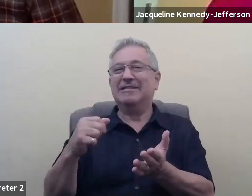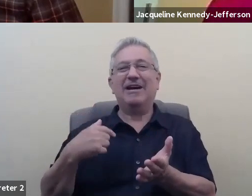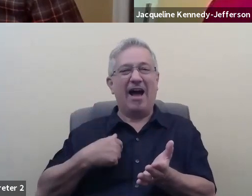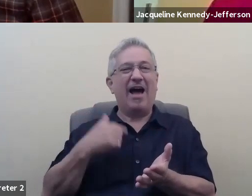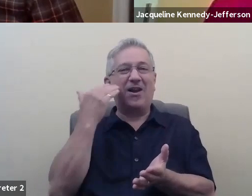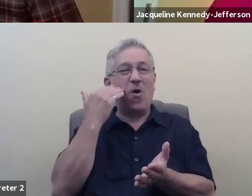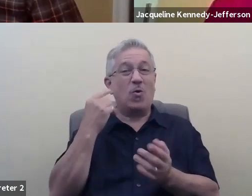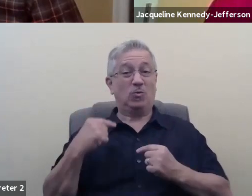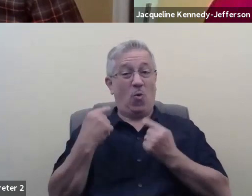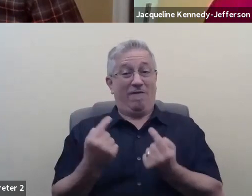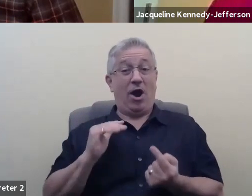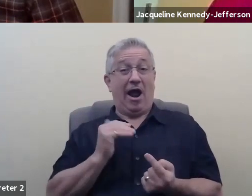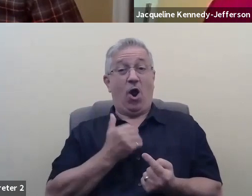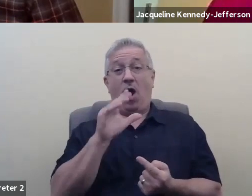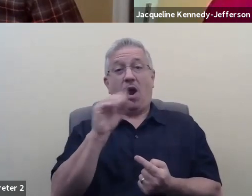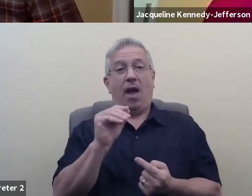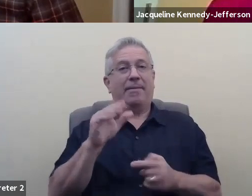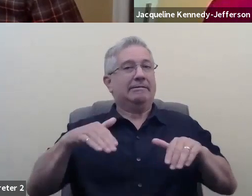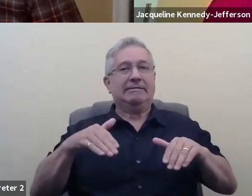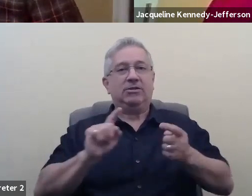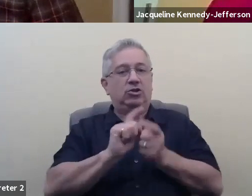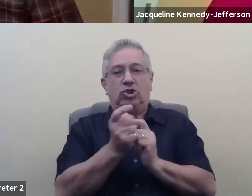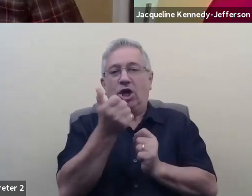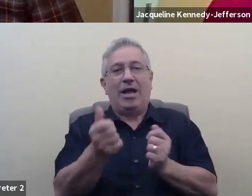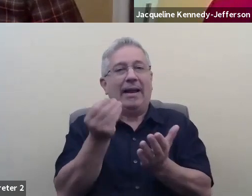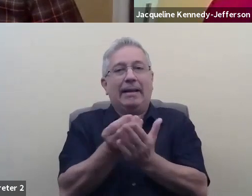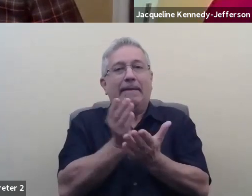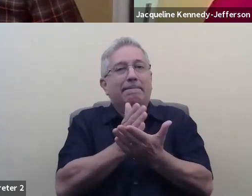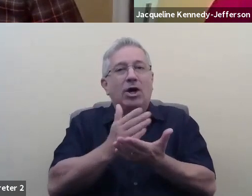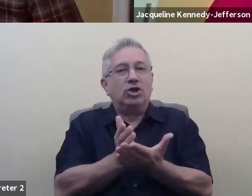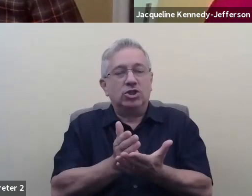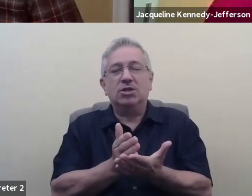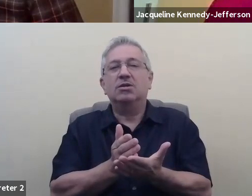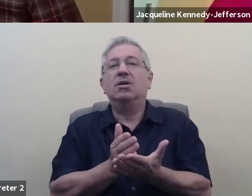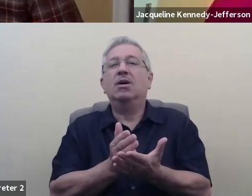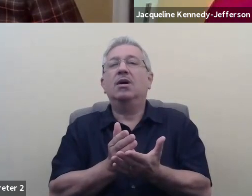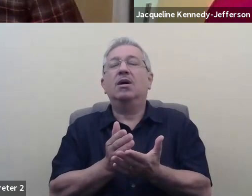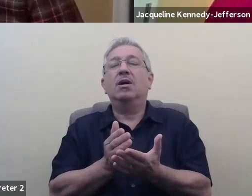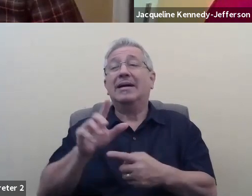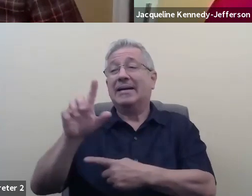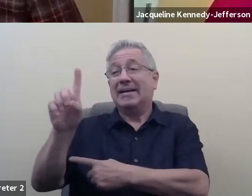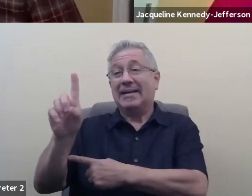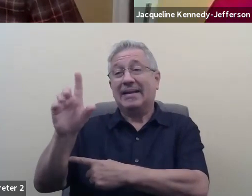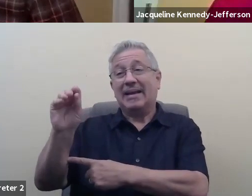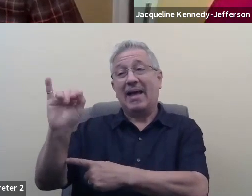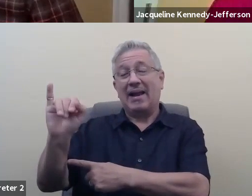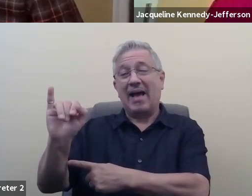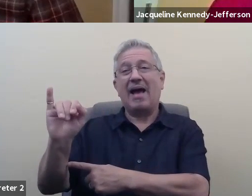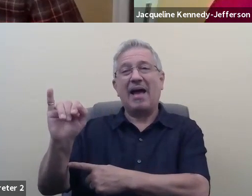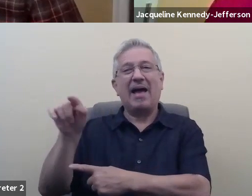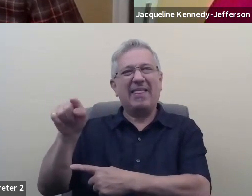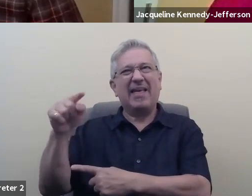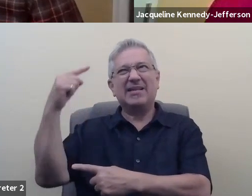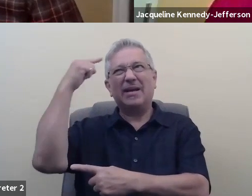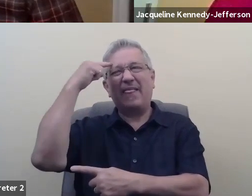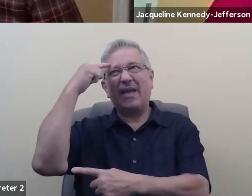budget. And I'm thinking more like this. DNI is really about caring about people, right? And so as